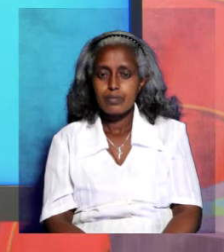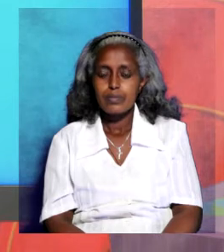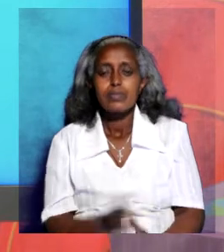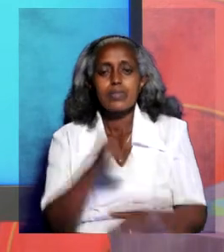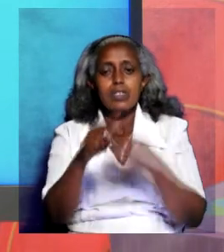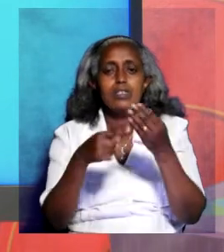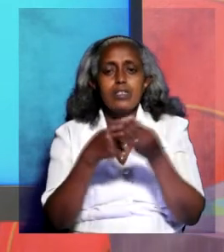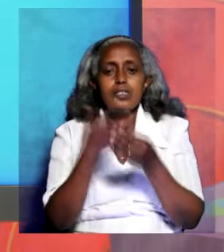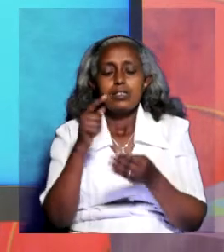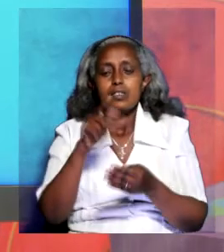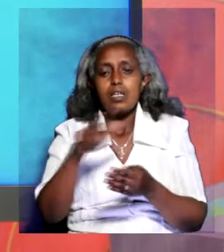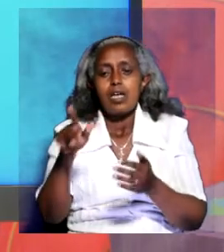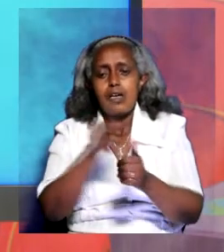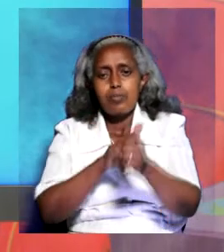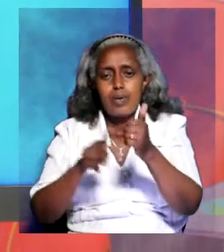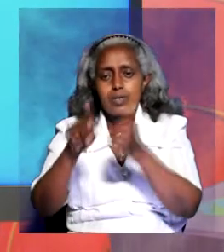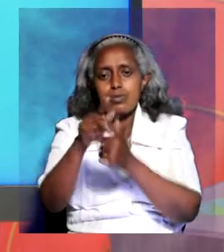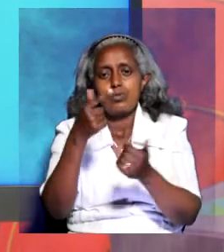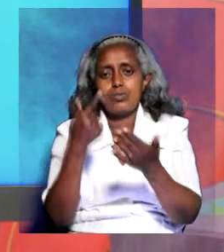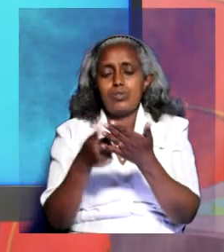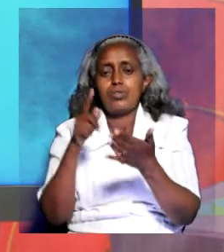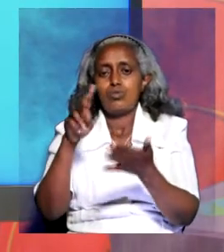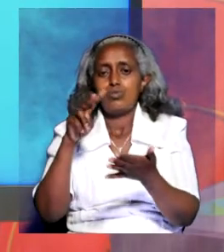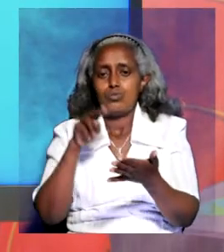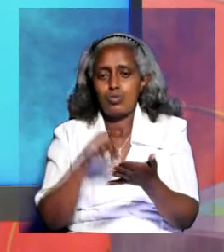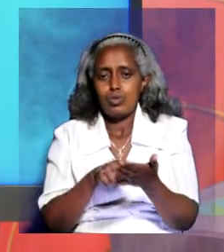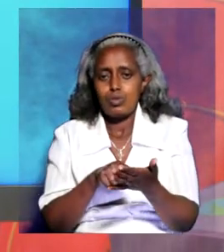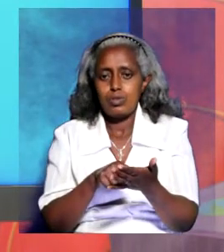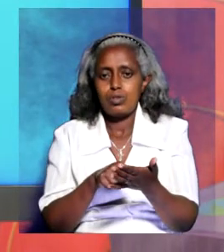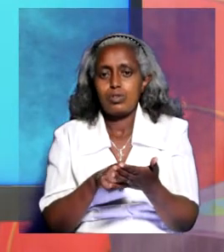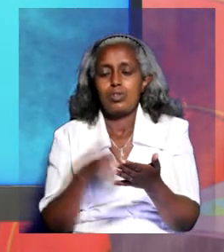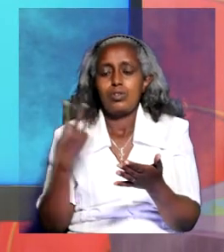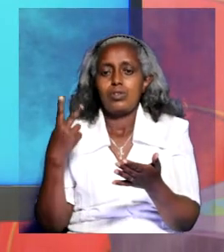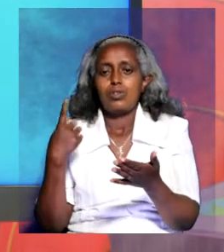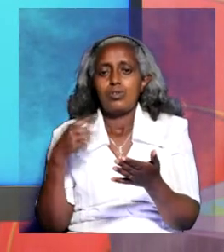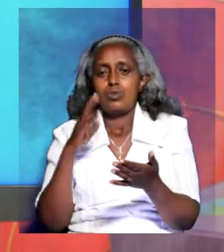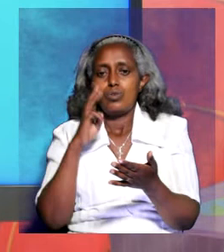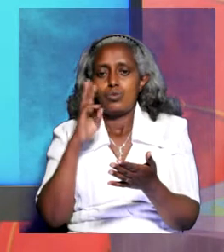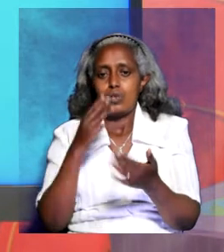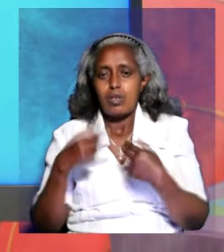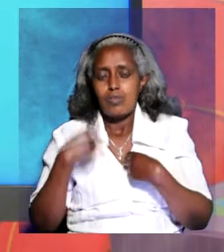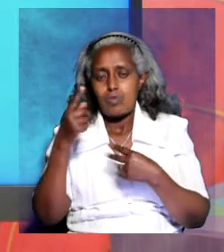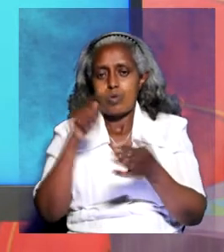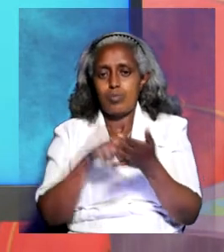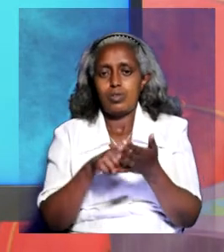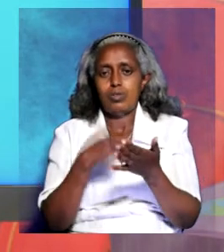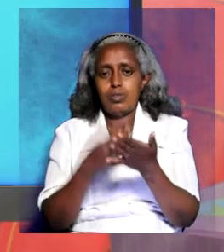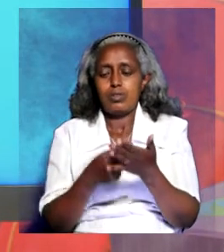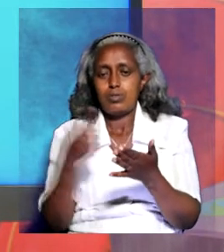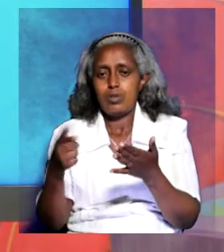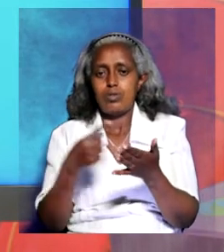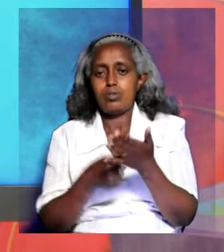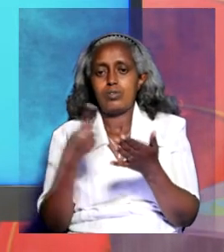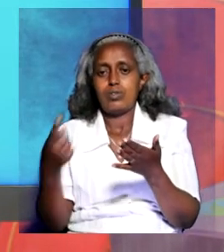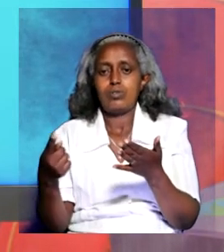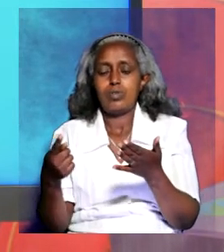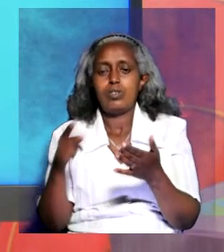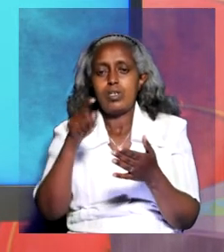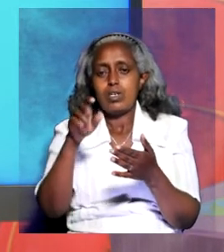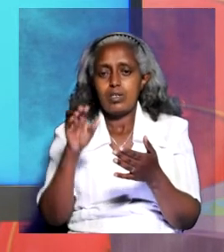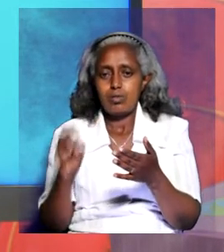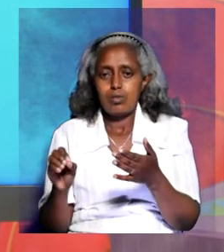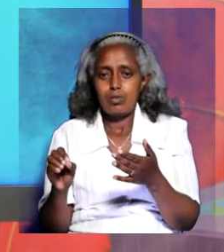Since the line passes through these two points, so we have one point. We can take either this one or this one, x